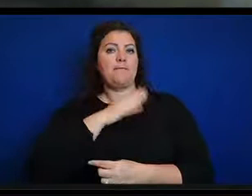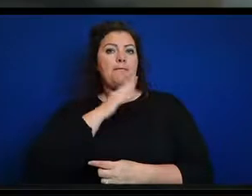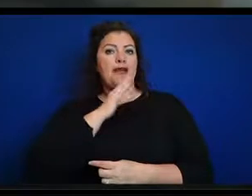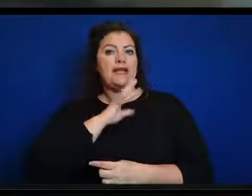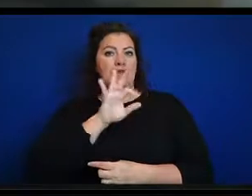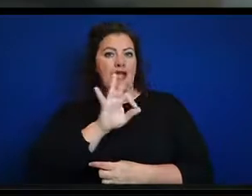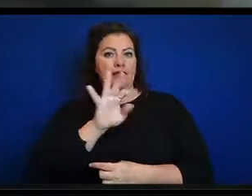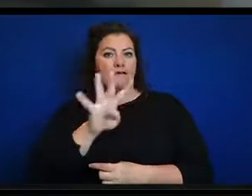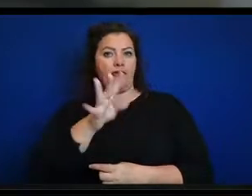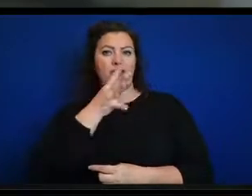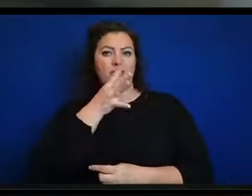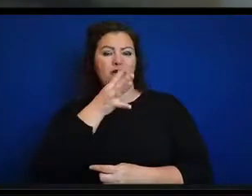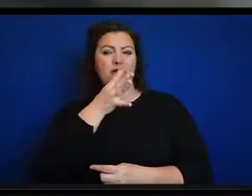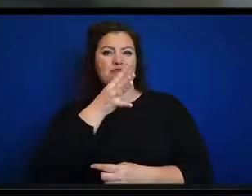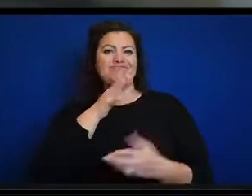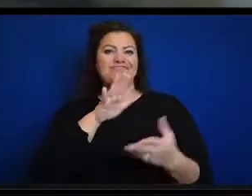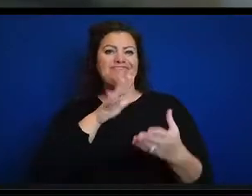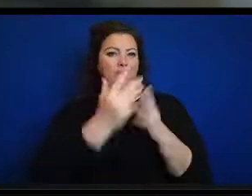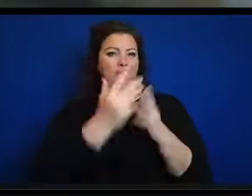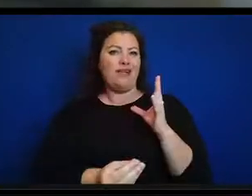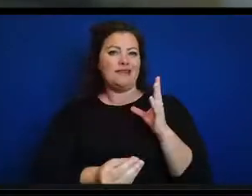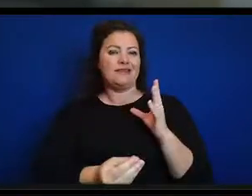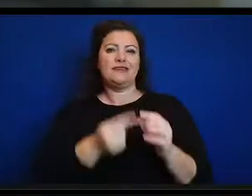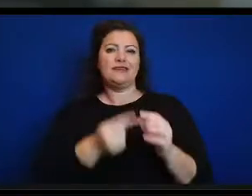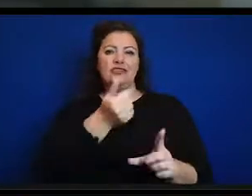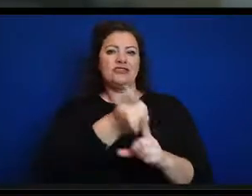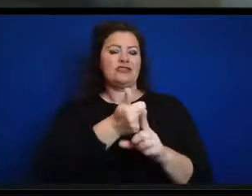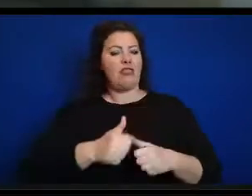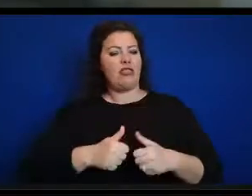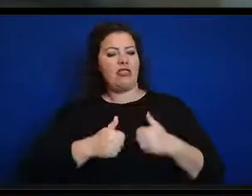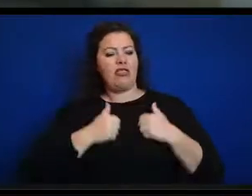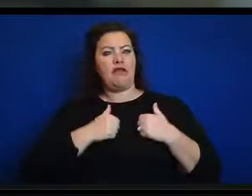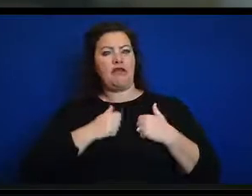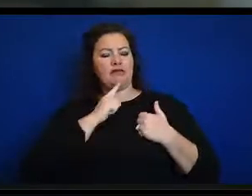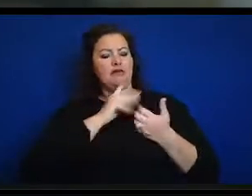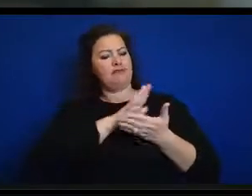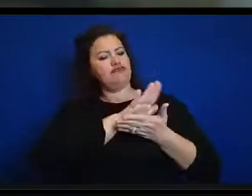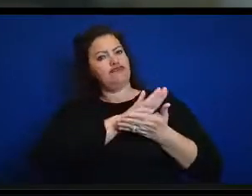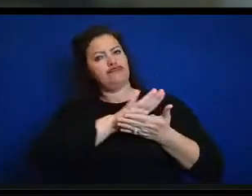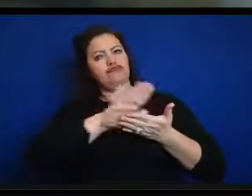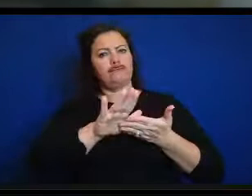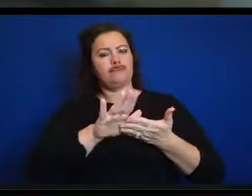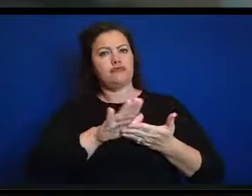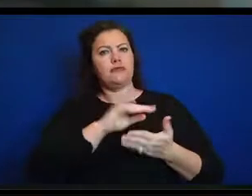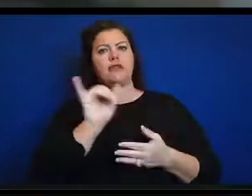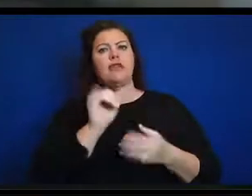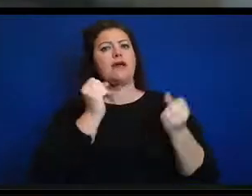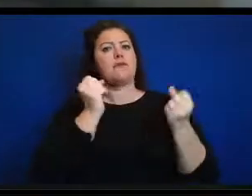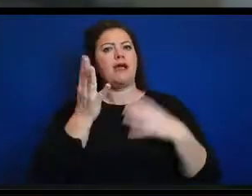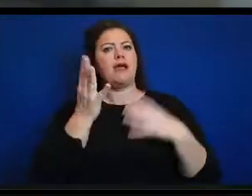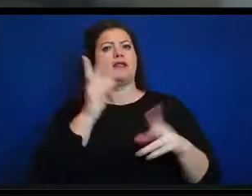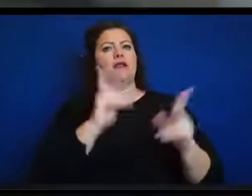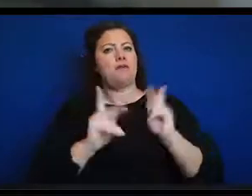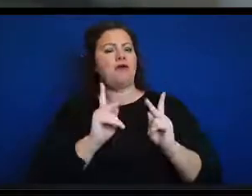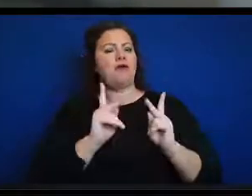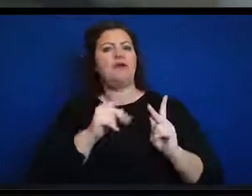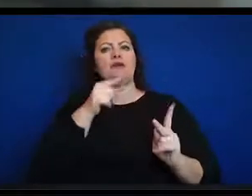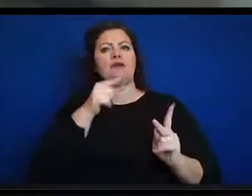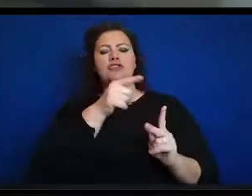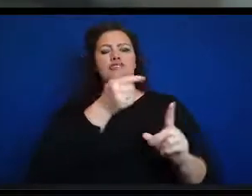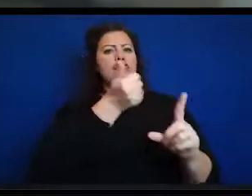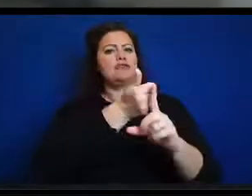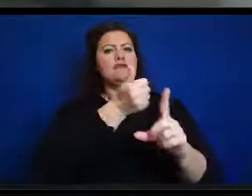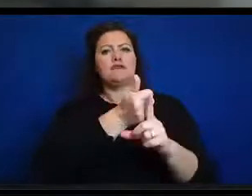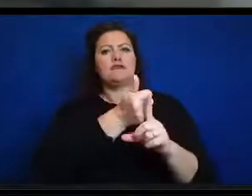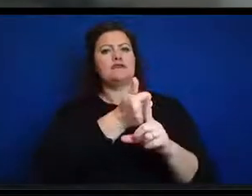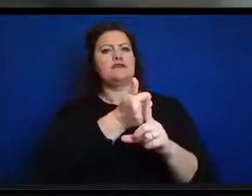mother. She lived a life of dignity. Like many people, she